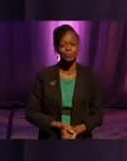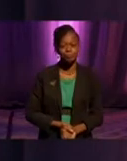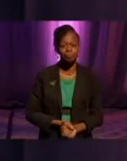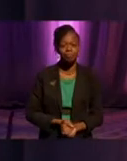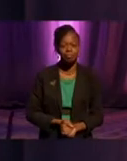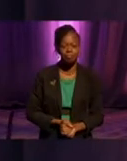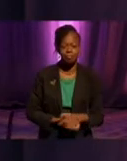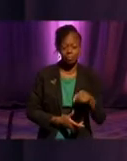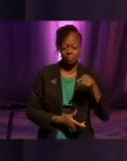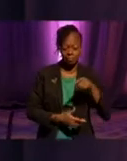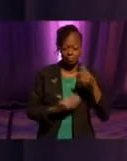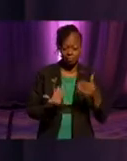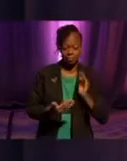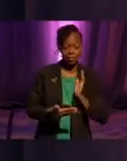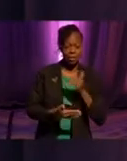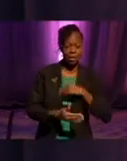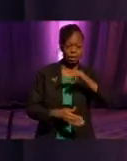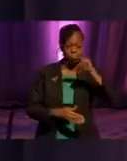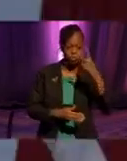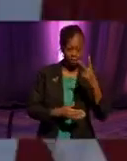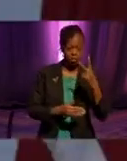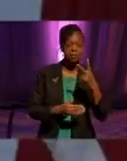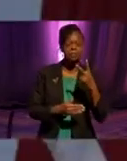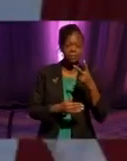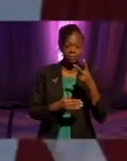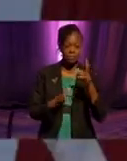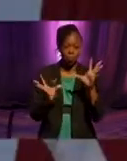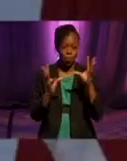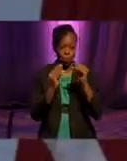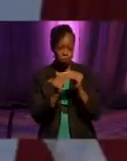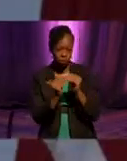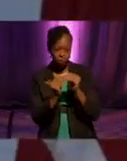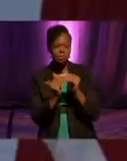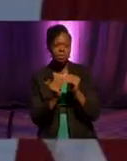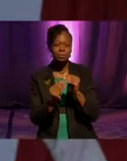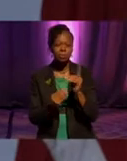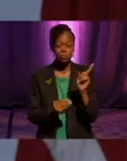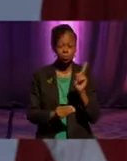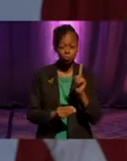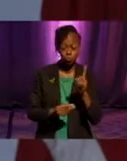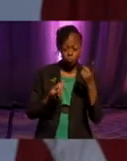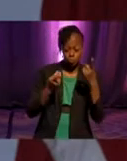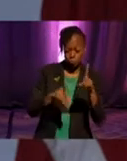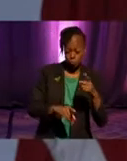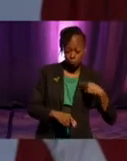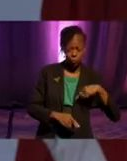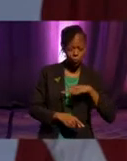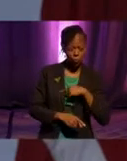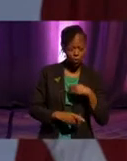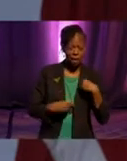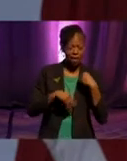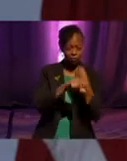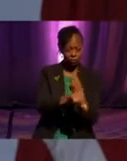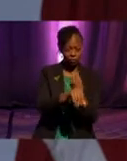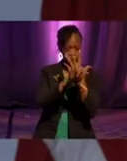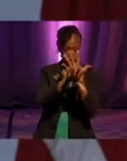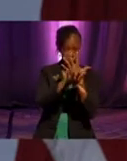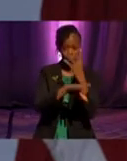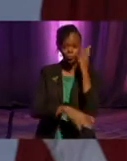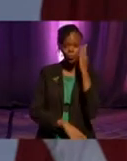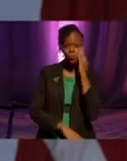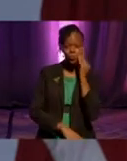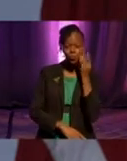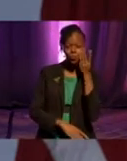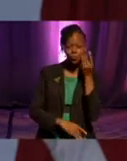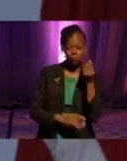This is now our second summit where we are having a virtual experience,